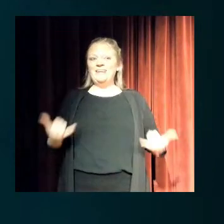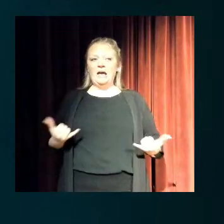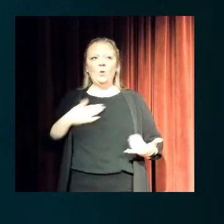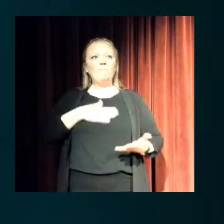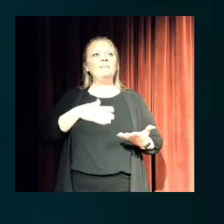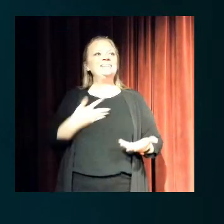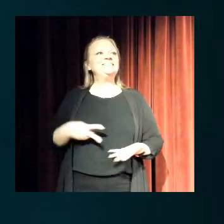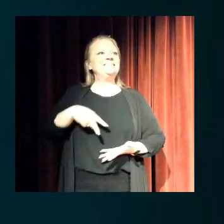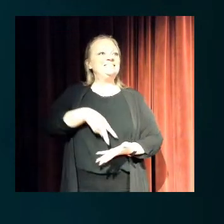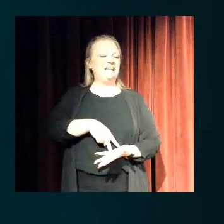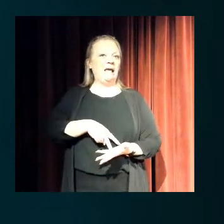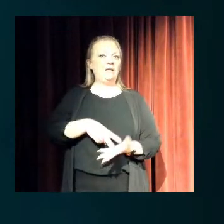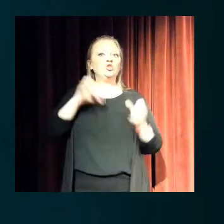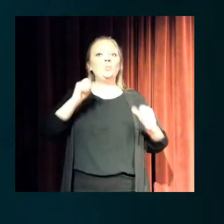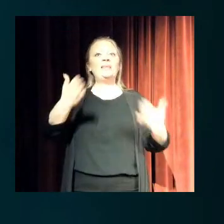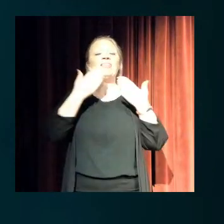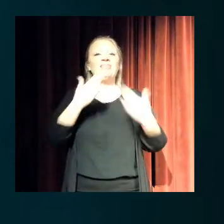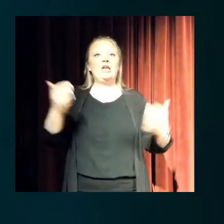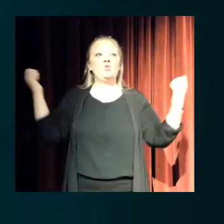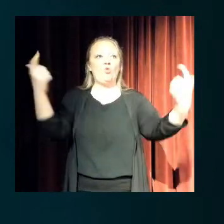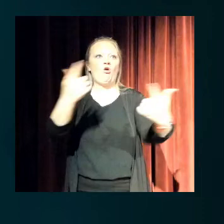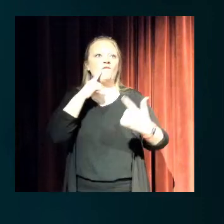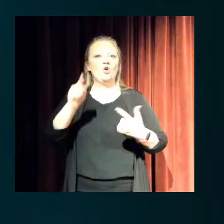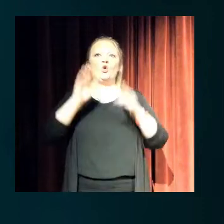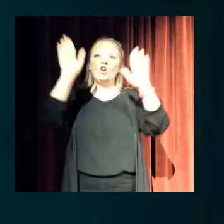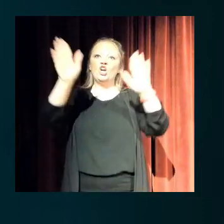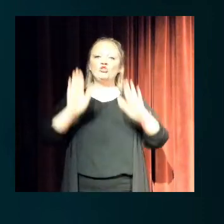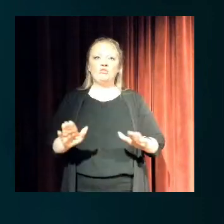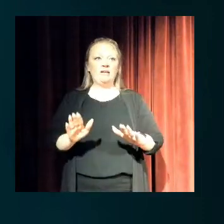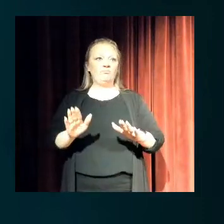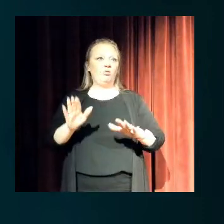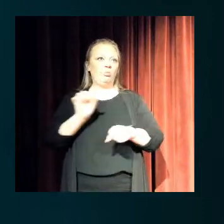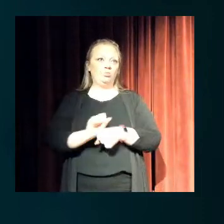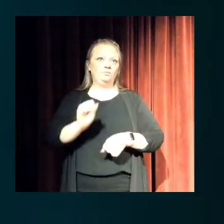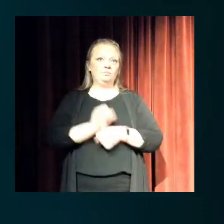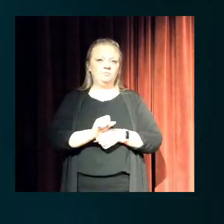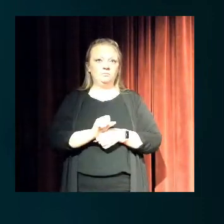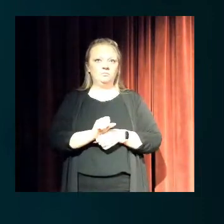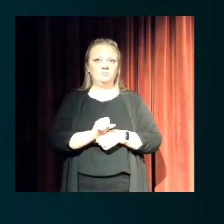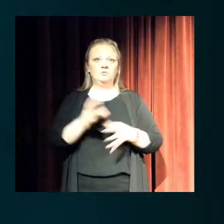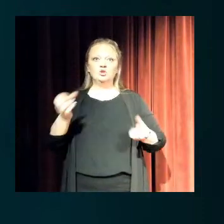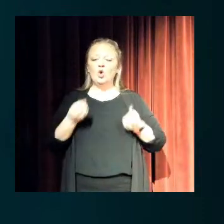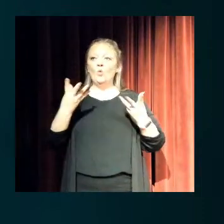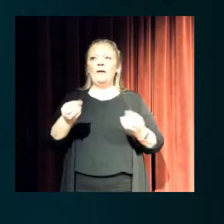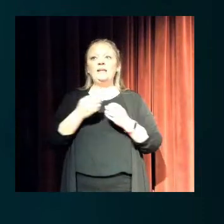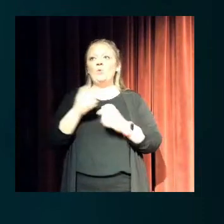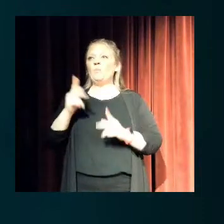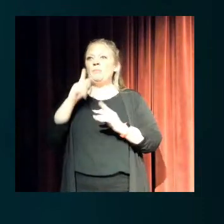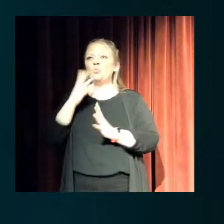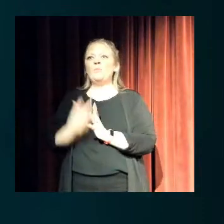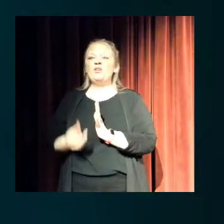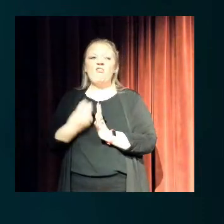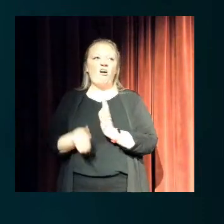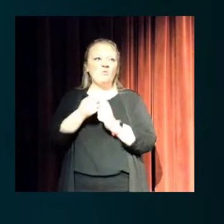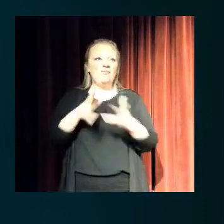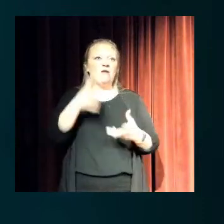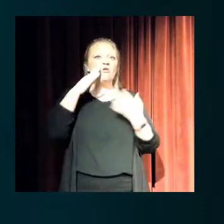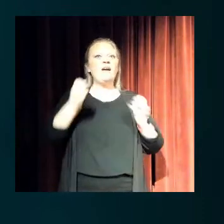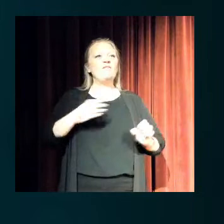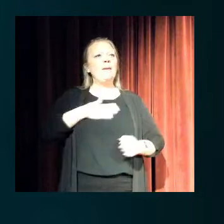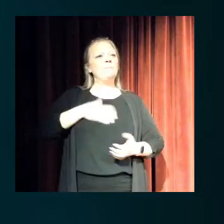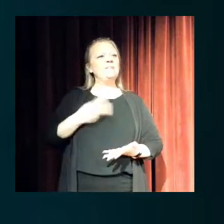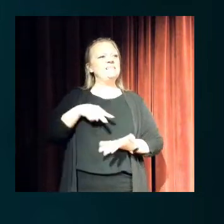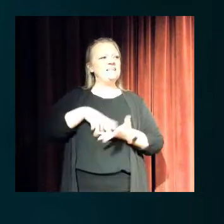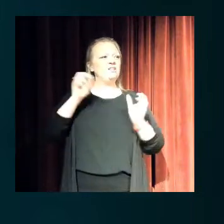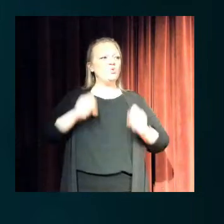please stand so we can thank you all for your incredible acts. Many more would have been lost without your incredible efforts. Please stand so